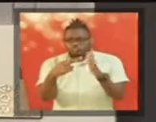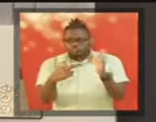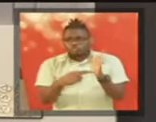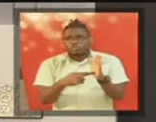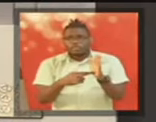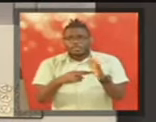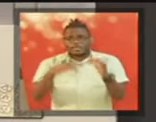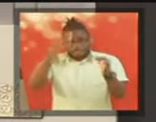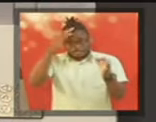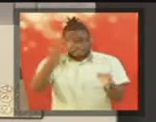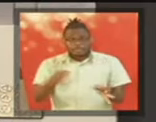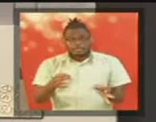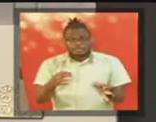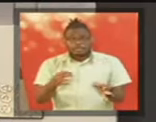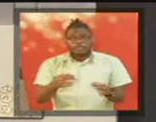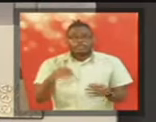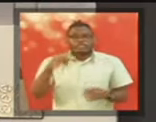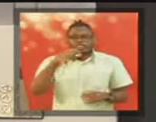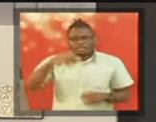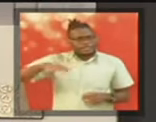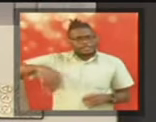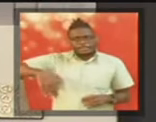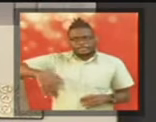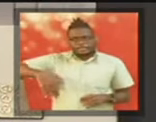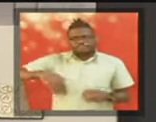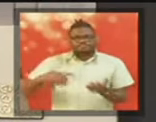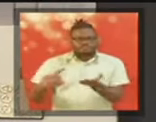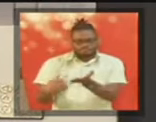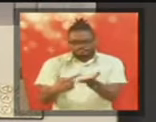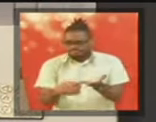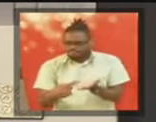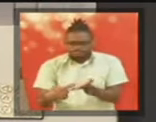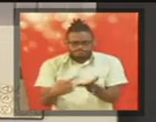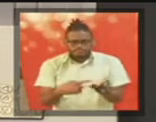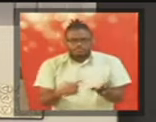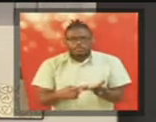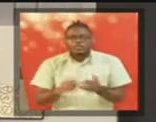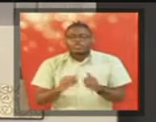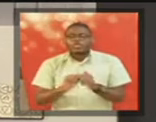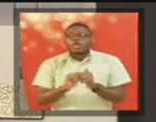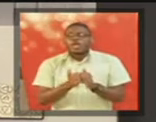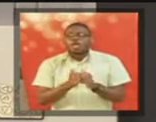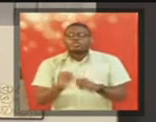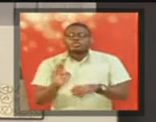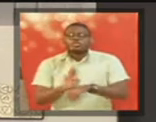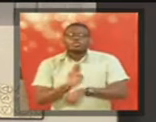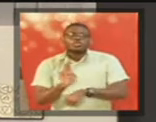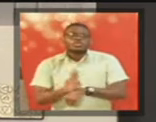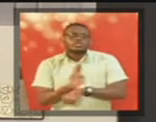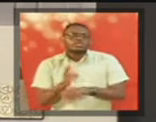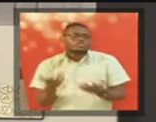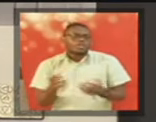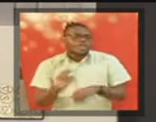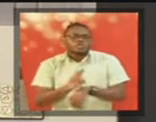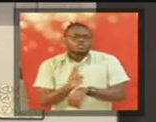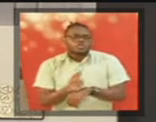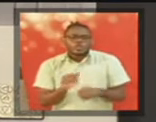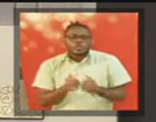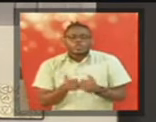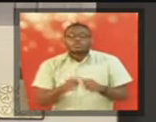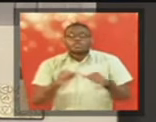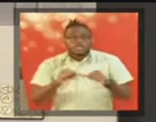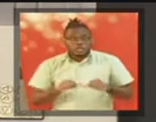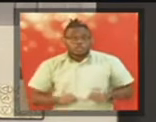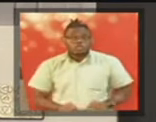something that has not yet come to fore as something that we're going to be using in the community at this time. We continue to make use